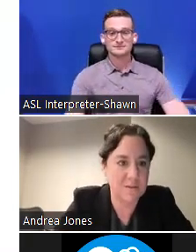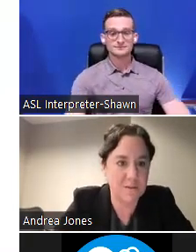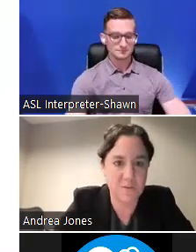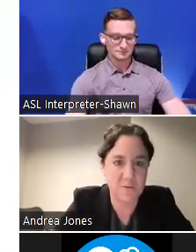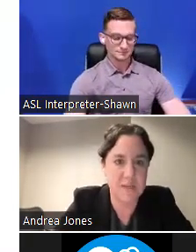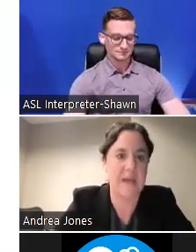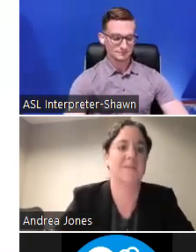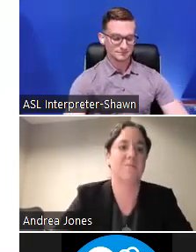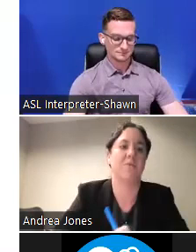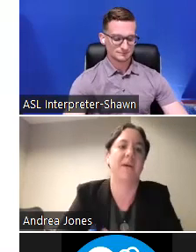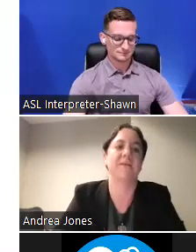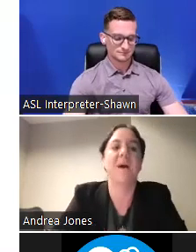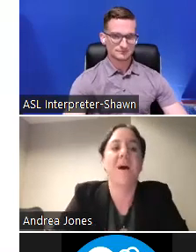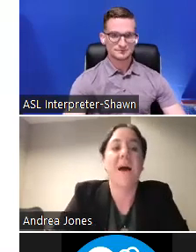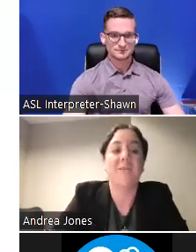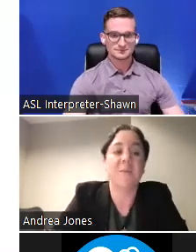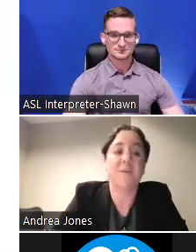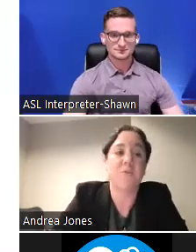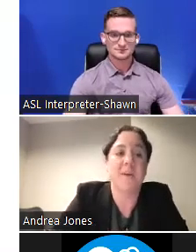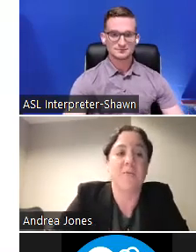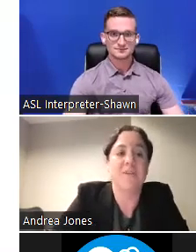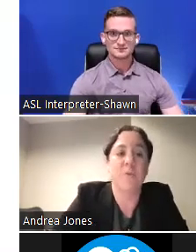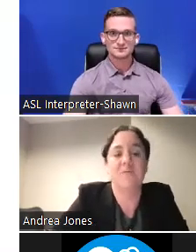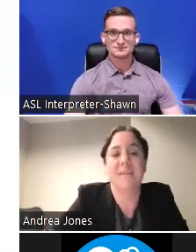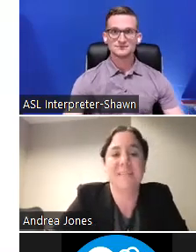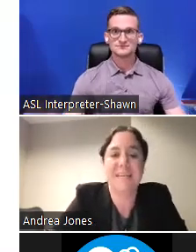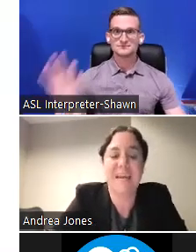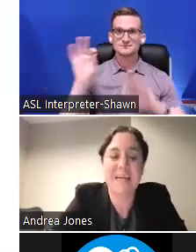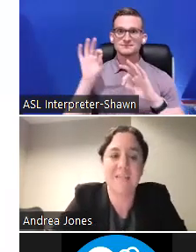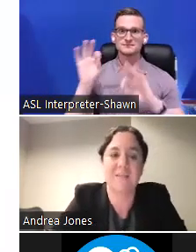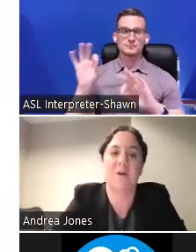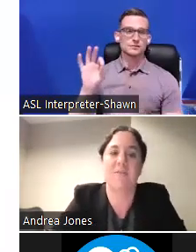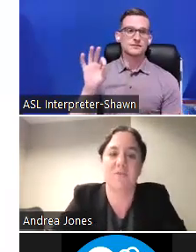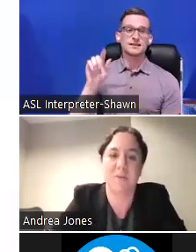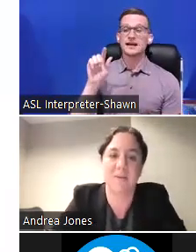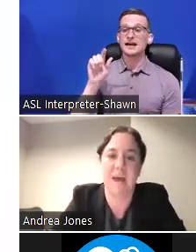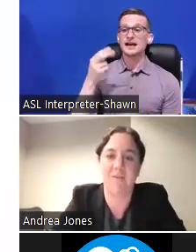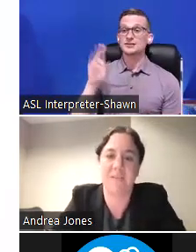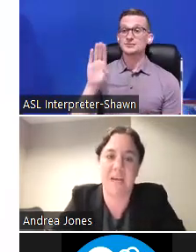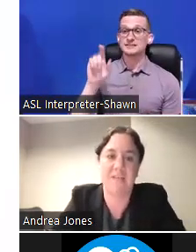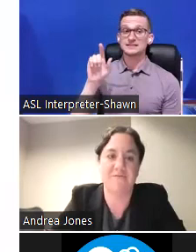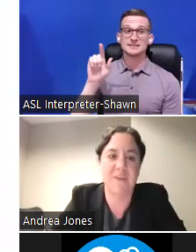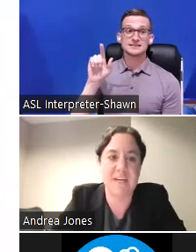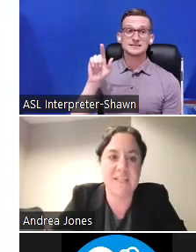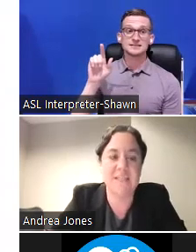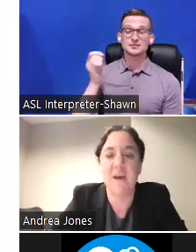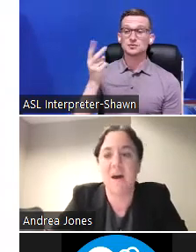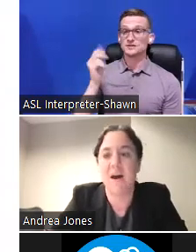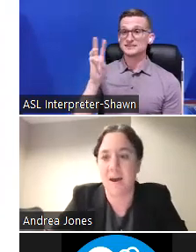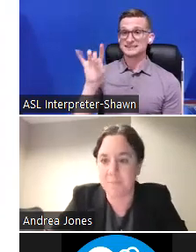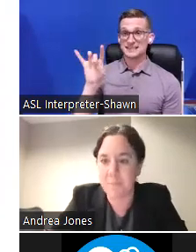Let's do, yes, perfect. House Bill 23-1268, the private treatment of out-of-state